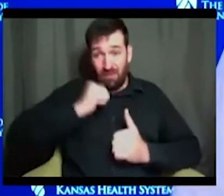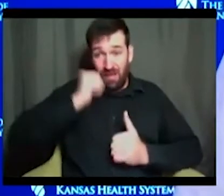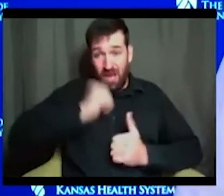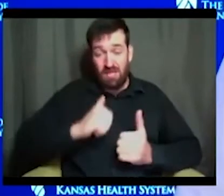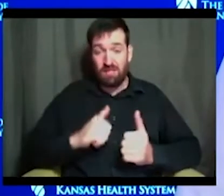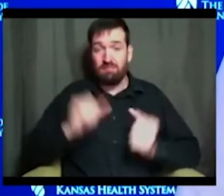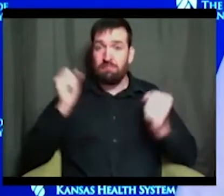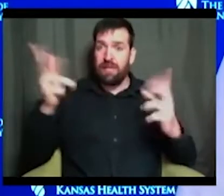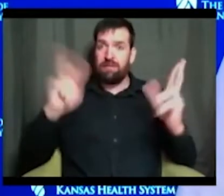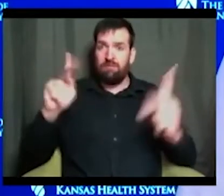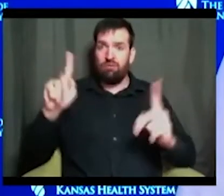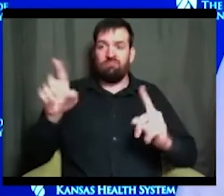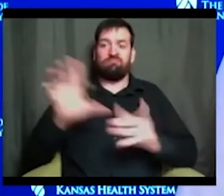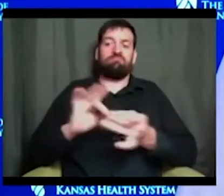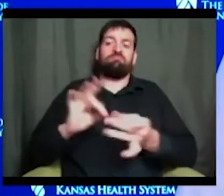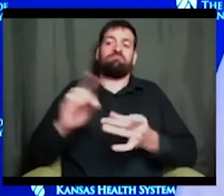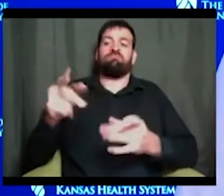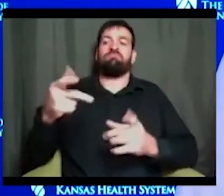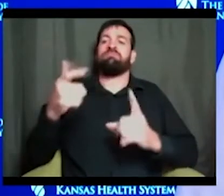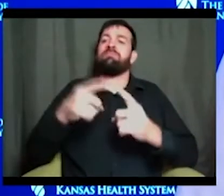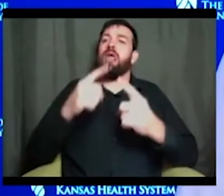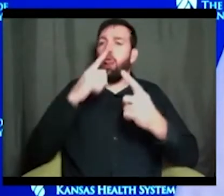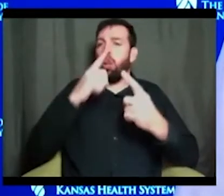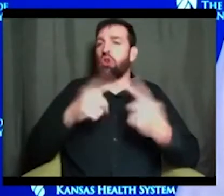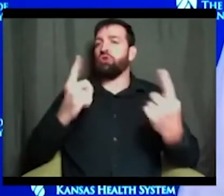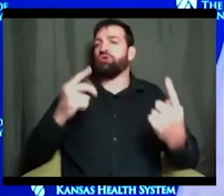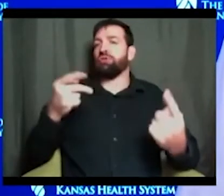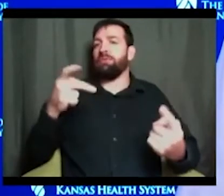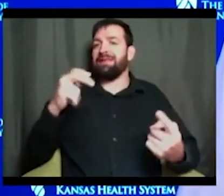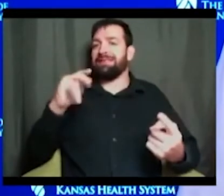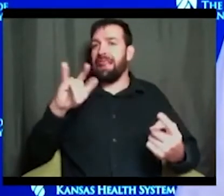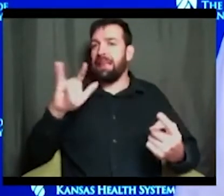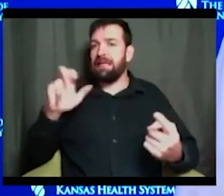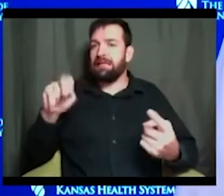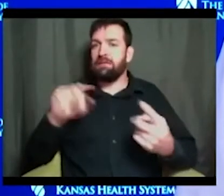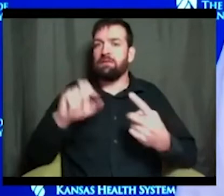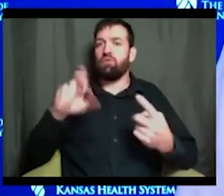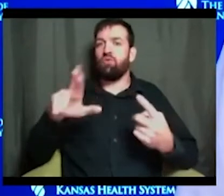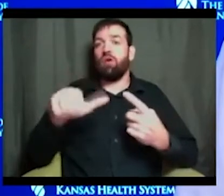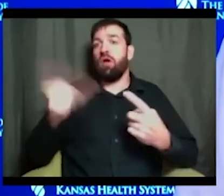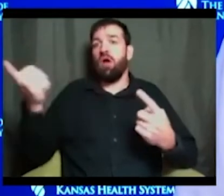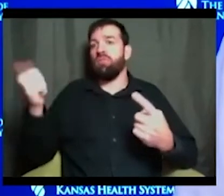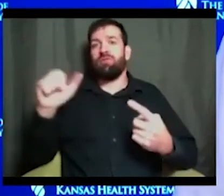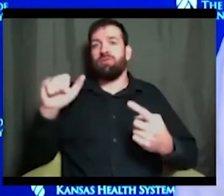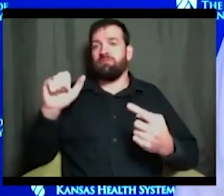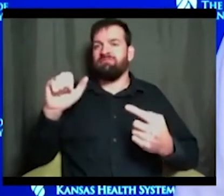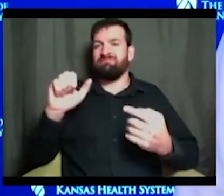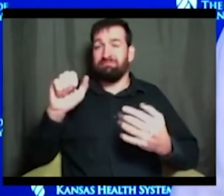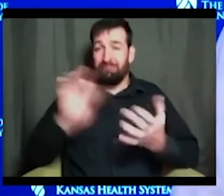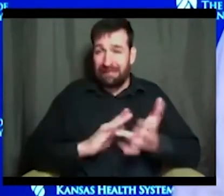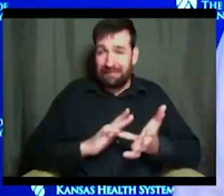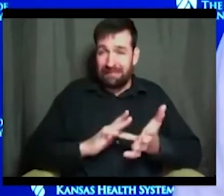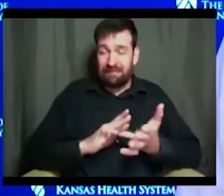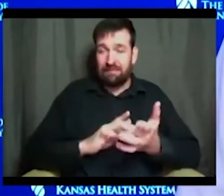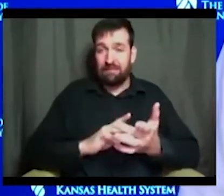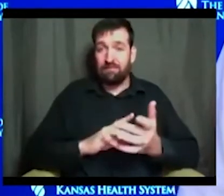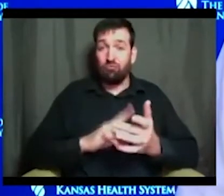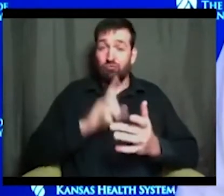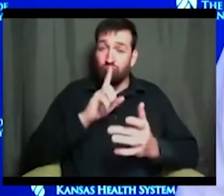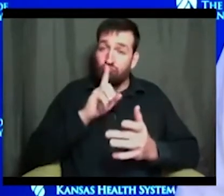allergic to penicillin or something of that nature, penicillins and other antibiotics. When you really deep dive into it, it's